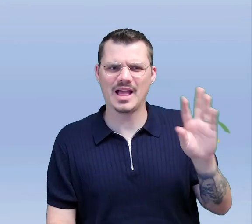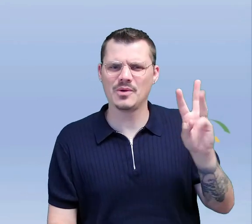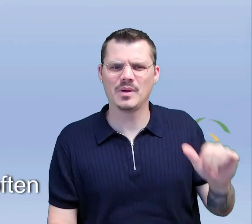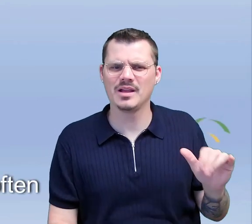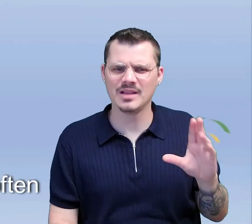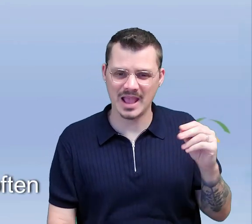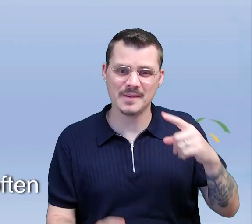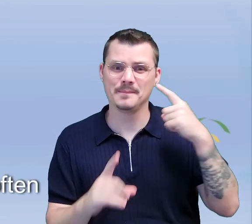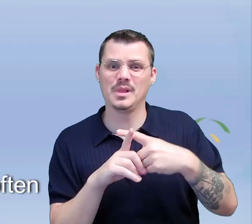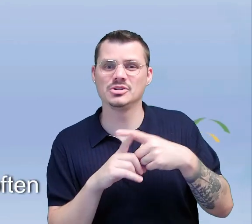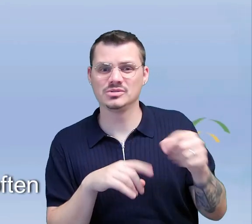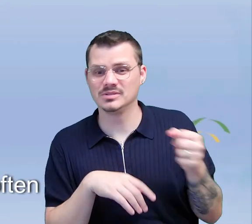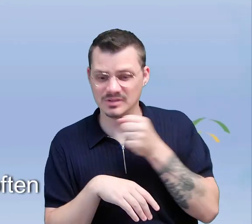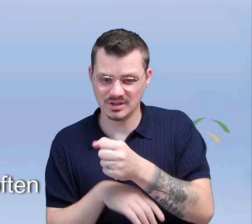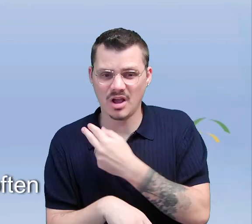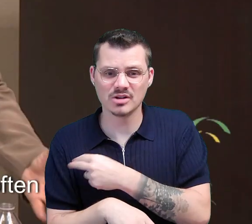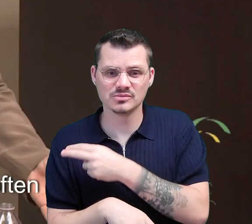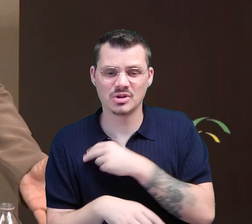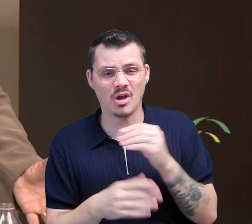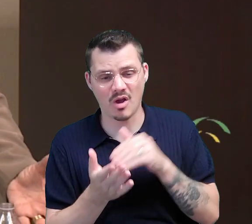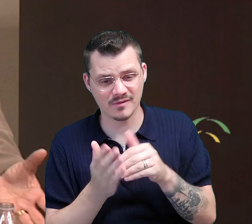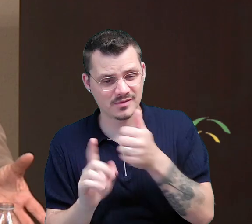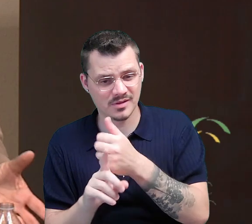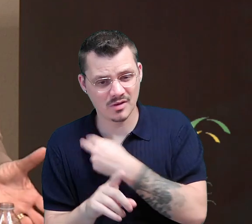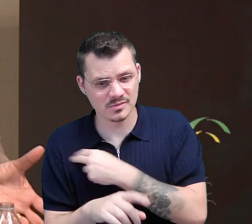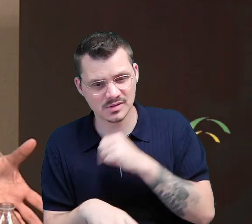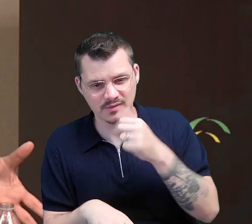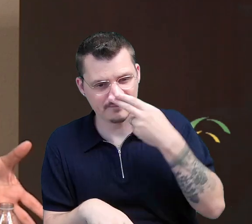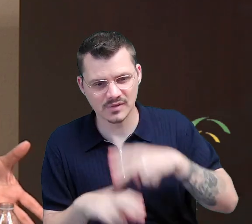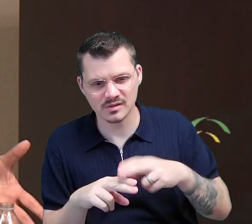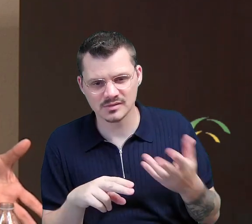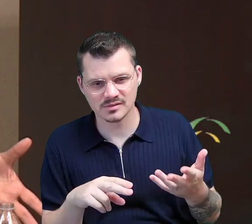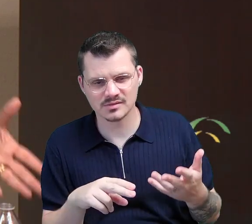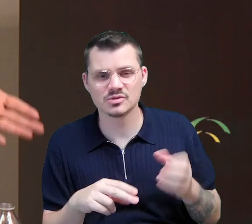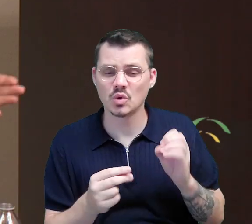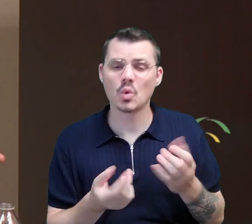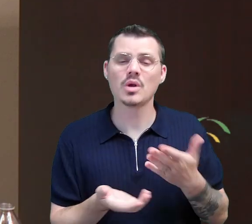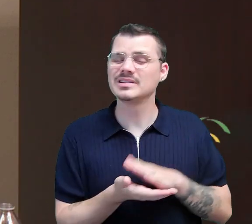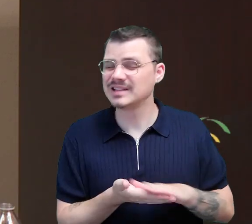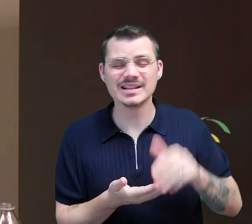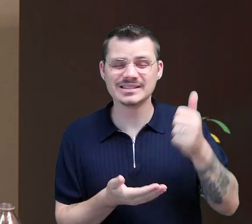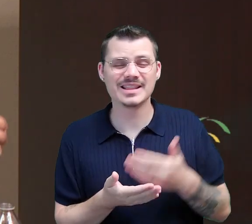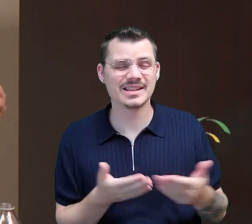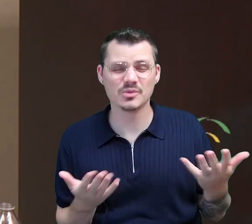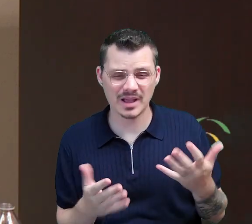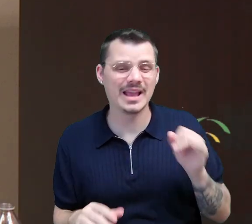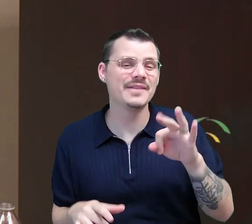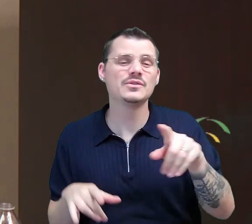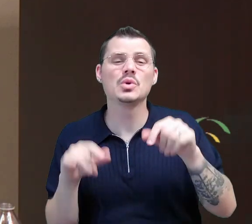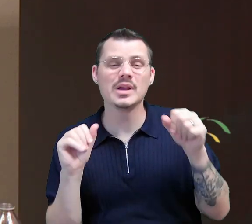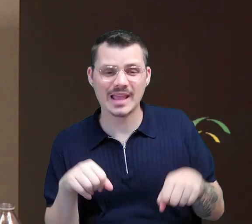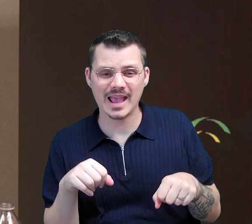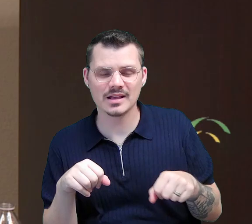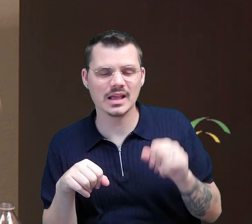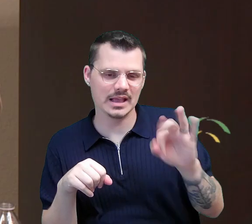way. Plus you're in a hospital, which is often not very much fun either. So the kindest thing to do, if you